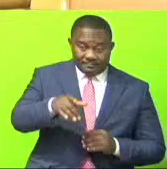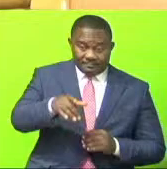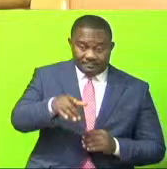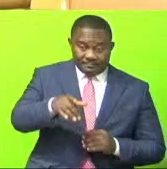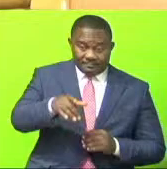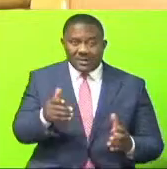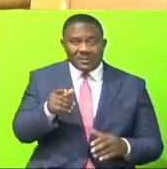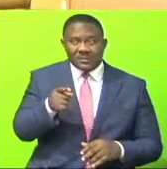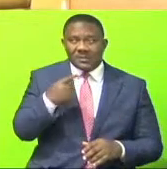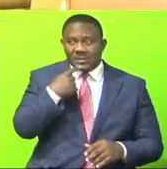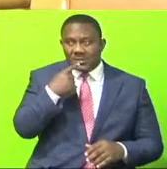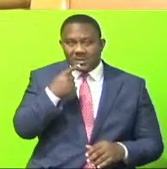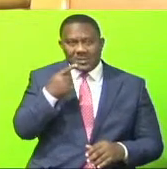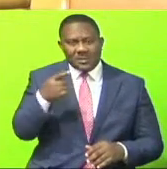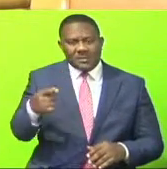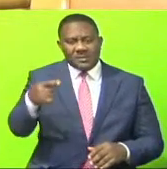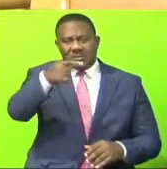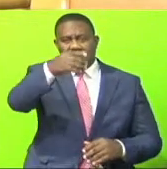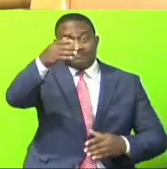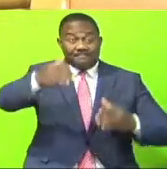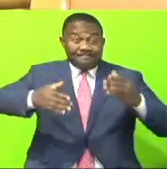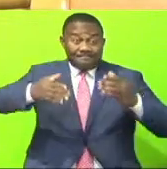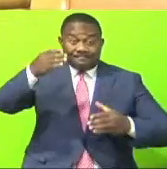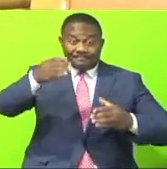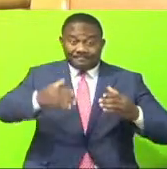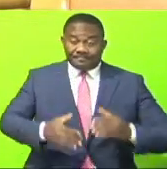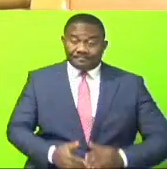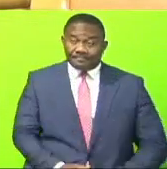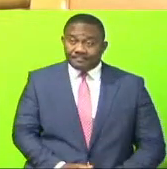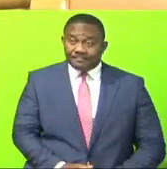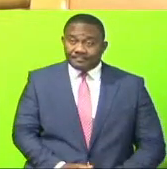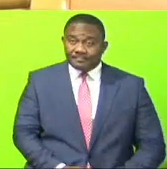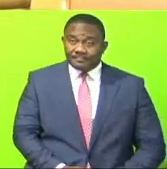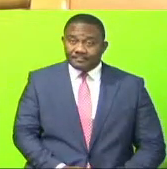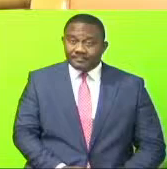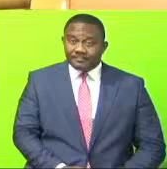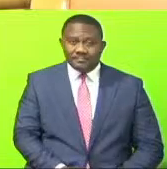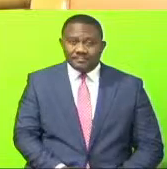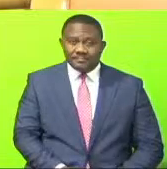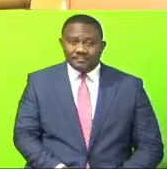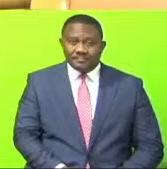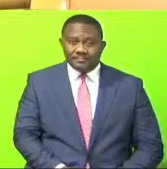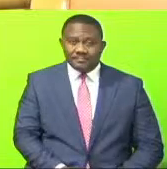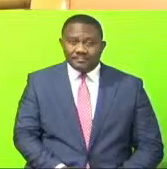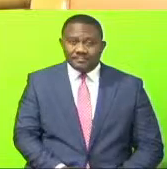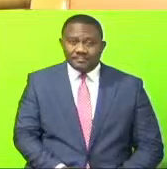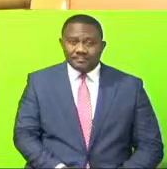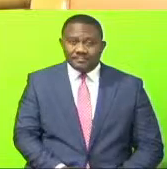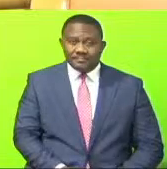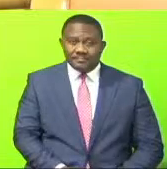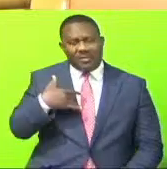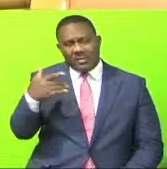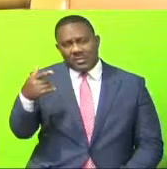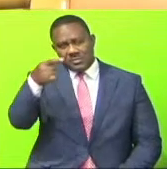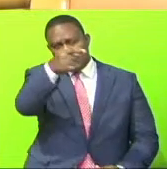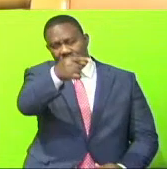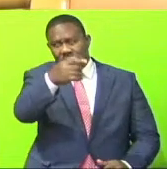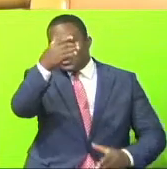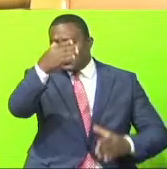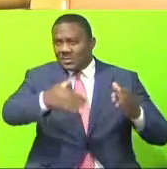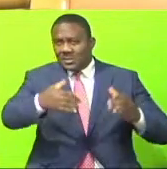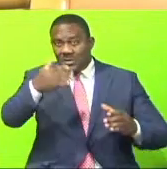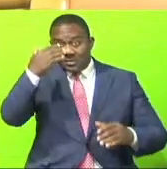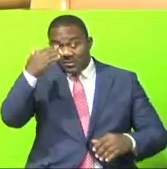he has gone to court. I believe he's gone to court because he thinks there's something there that